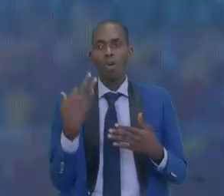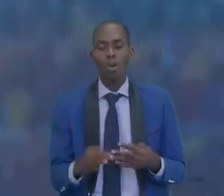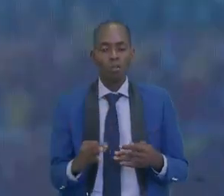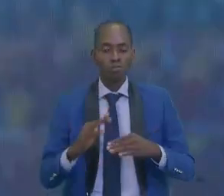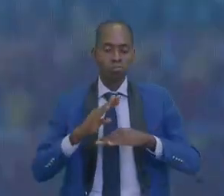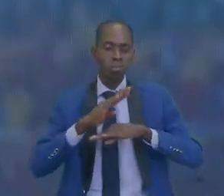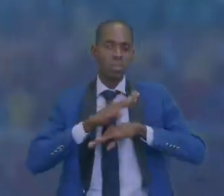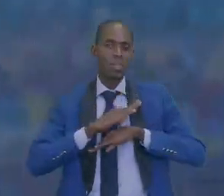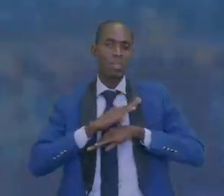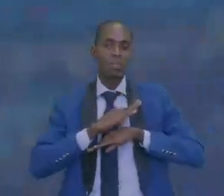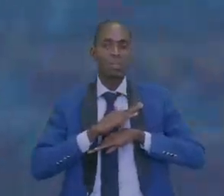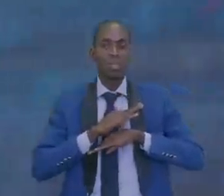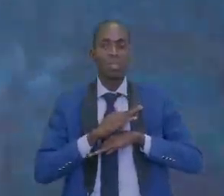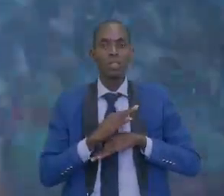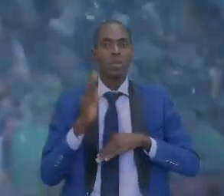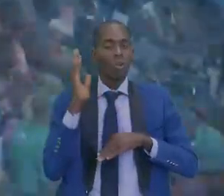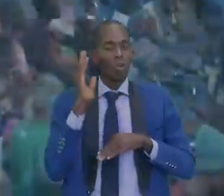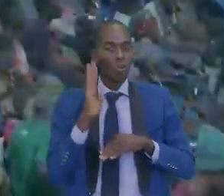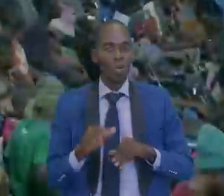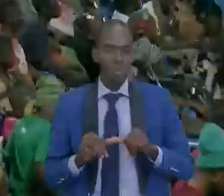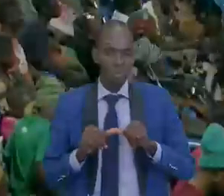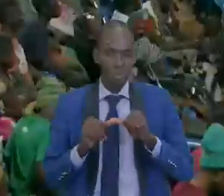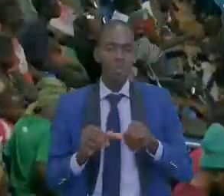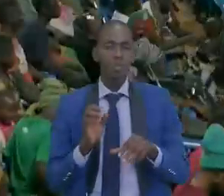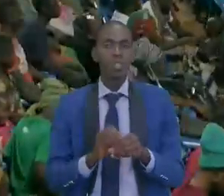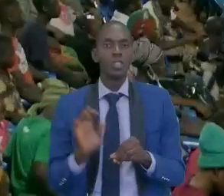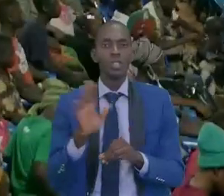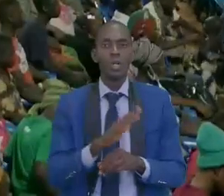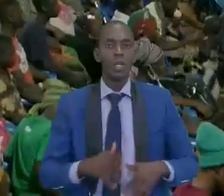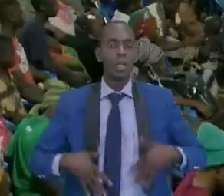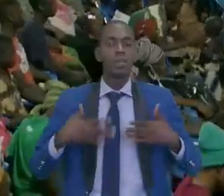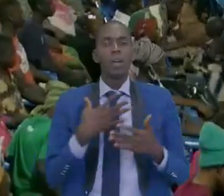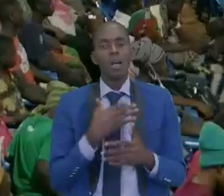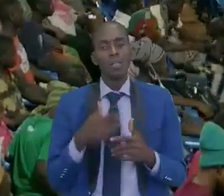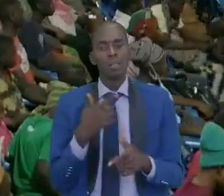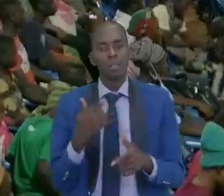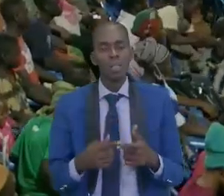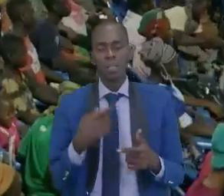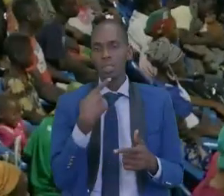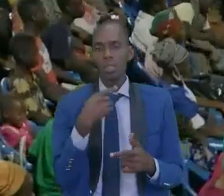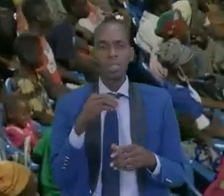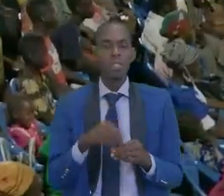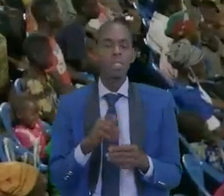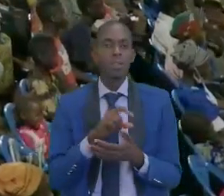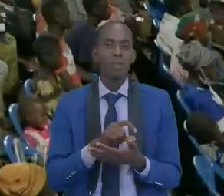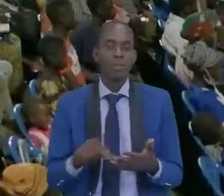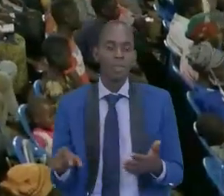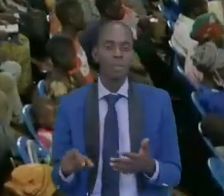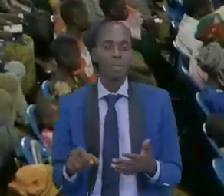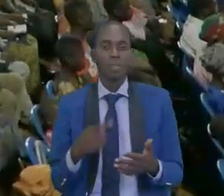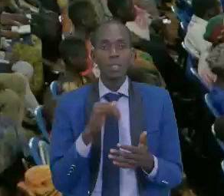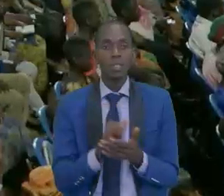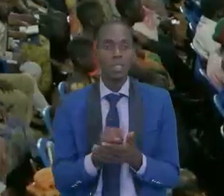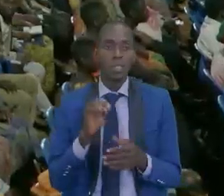satisfaction continues in your life. And then he says, in thy presence is